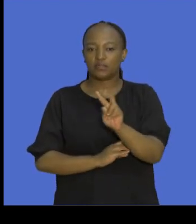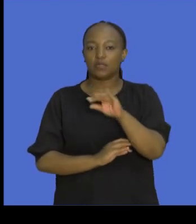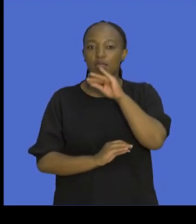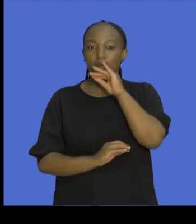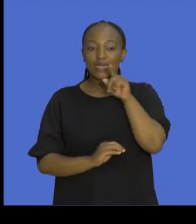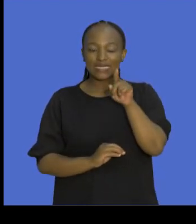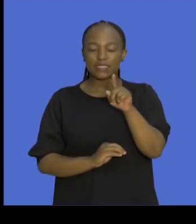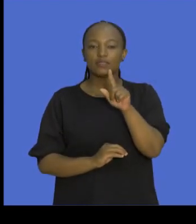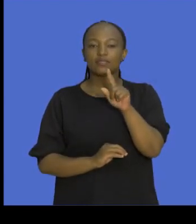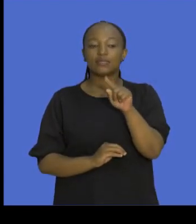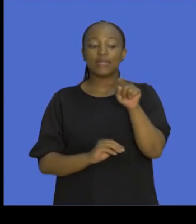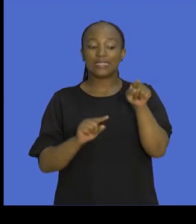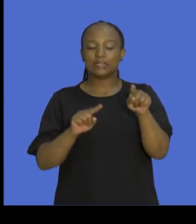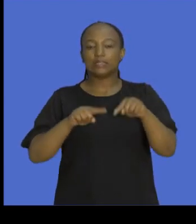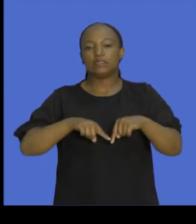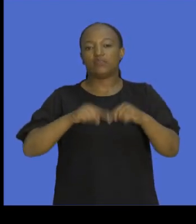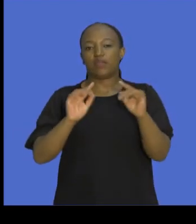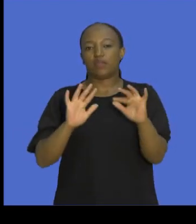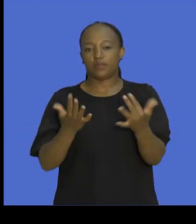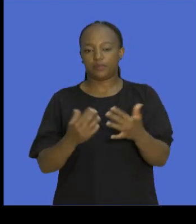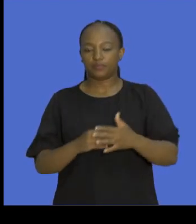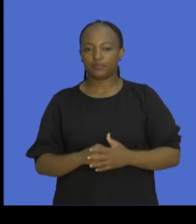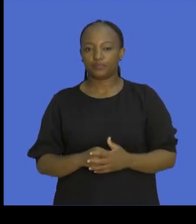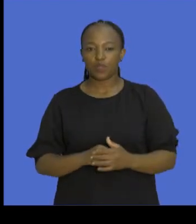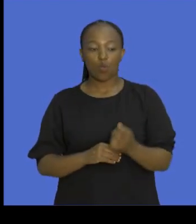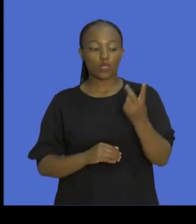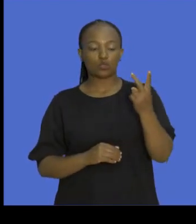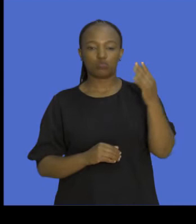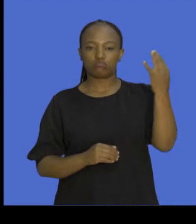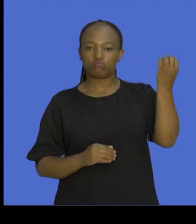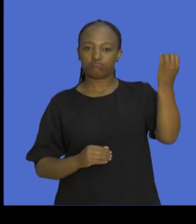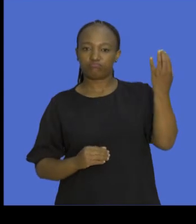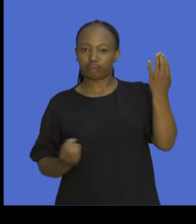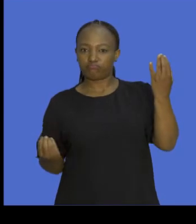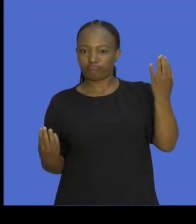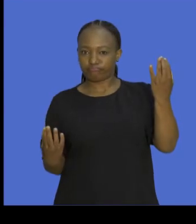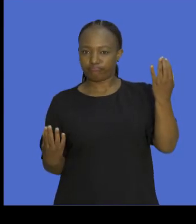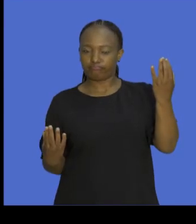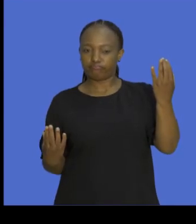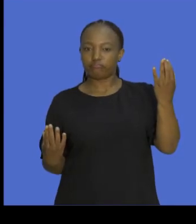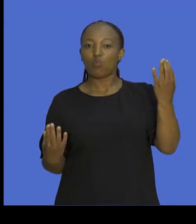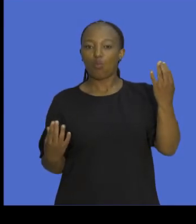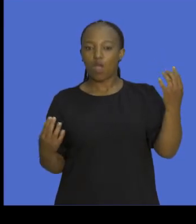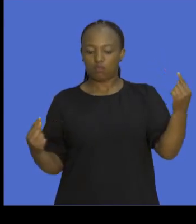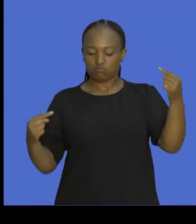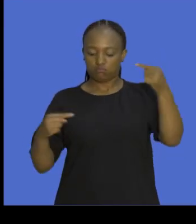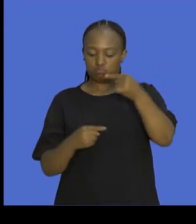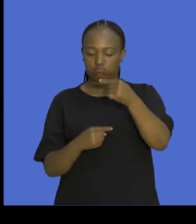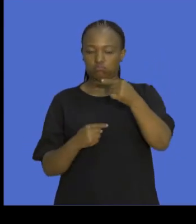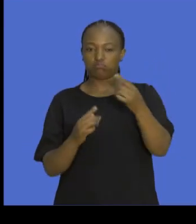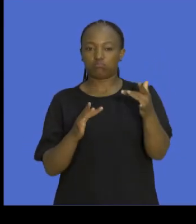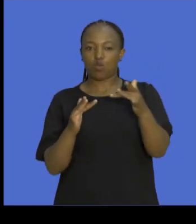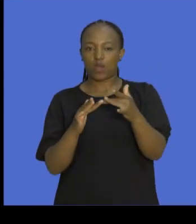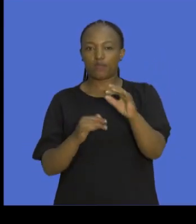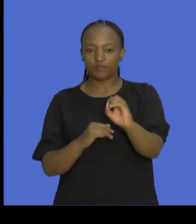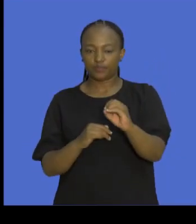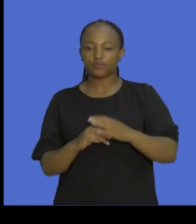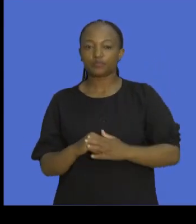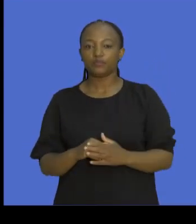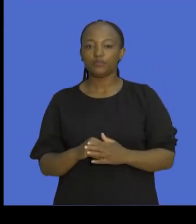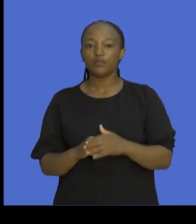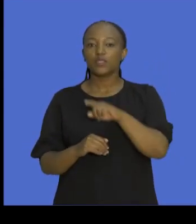terminal potential difference, okay? When we've got 2 resistors that are connected in parallel, okay? And then determine the amount of